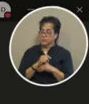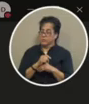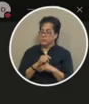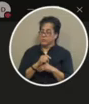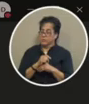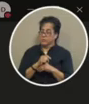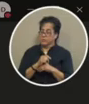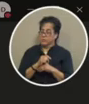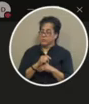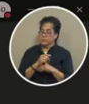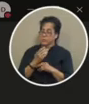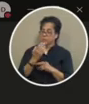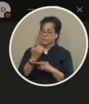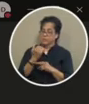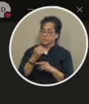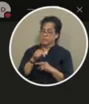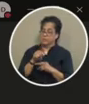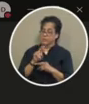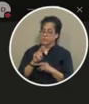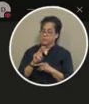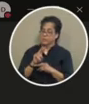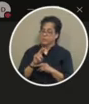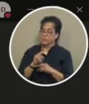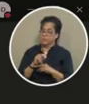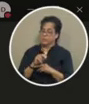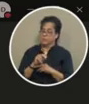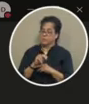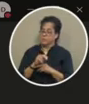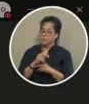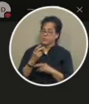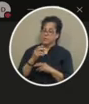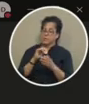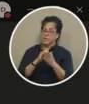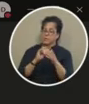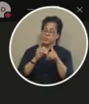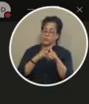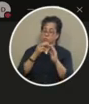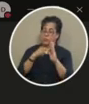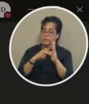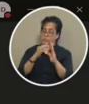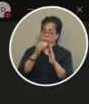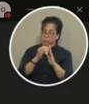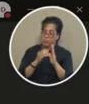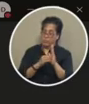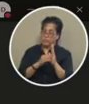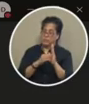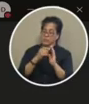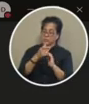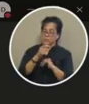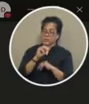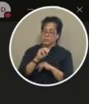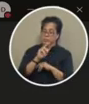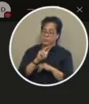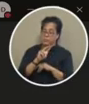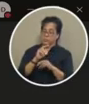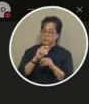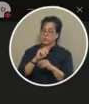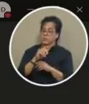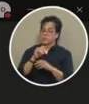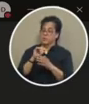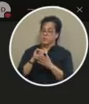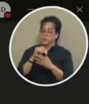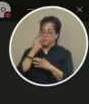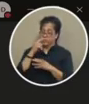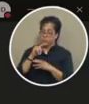Okay, 15.2. 15.2 is the first reading of an ordinance rezoning property to GMU General Mixed Use. This is